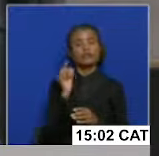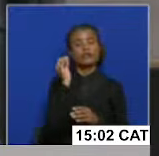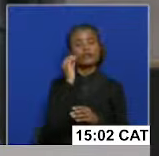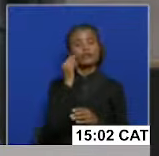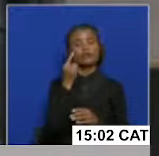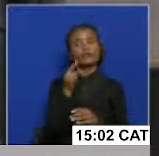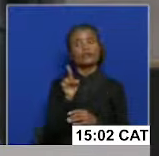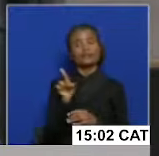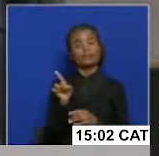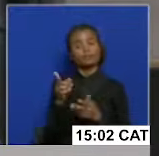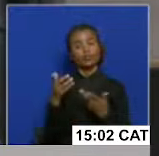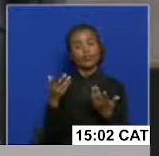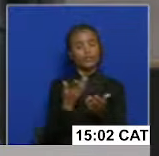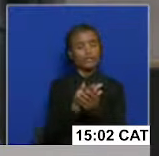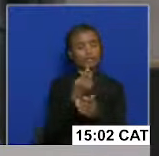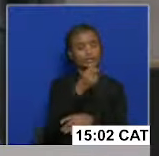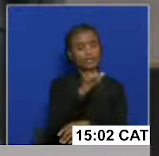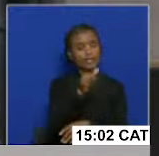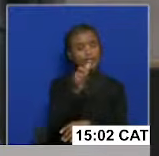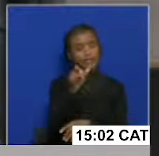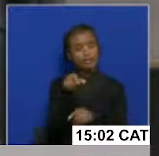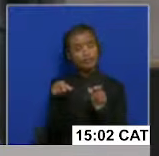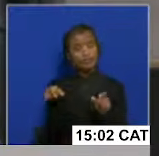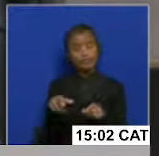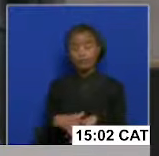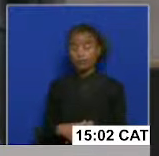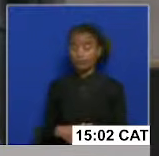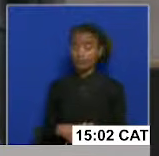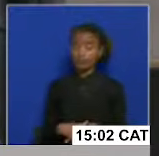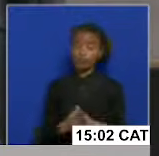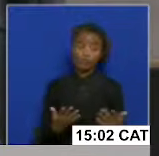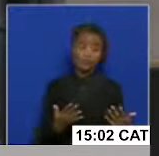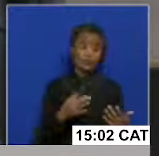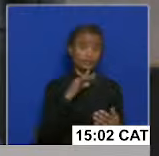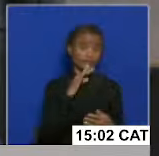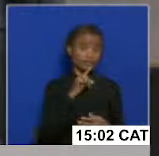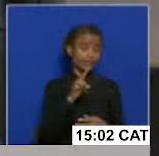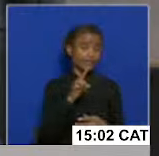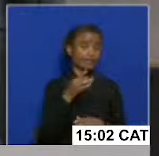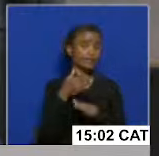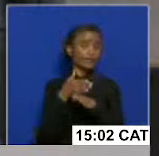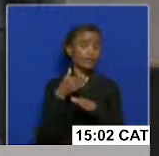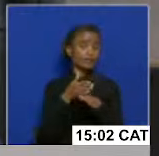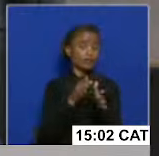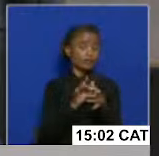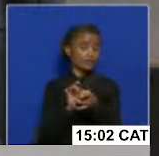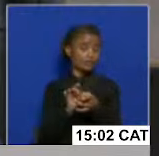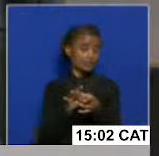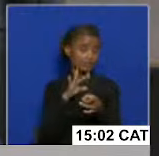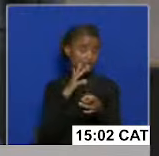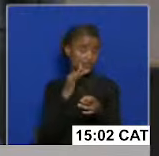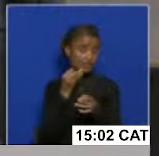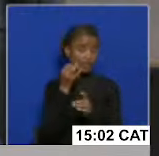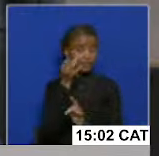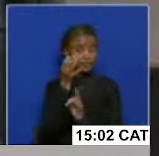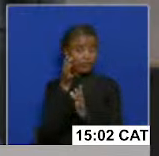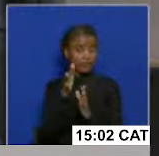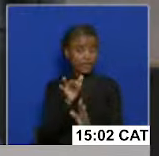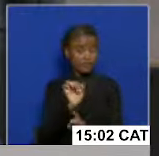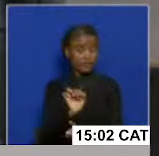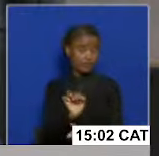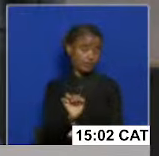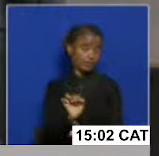it was work related. He was your informer, as it were. Yes. Period. Yes. Nothing else. Nothing